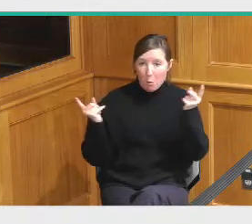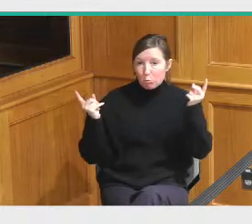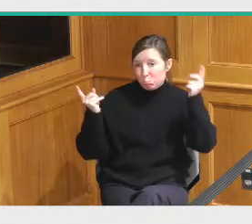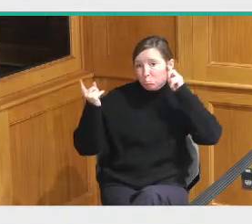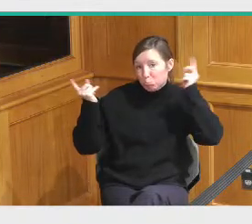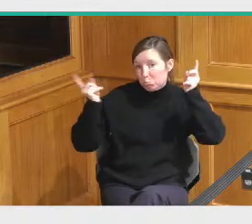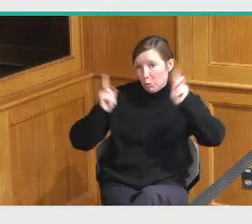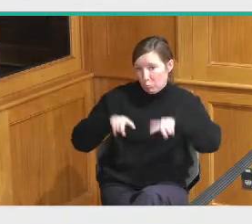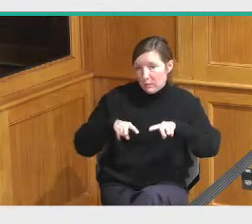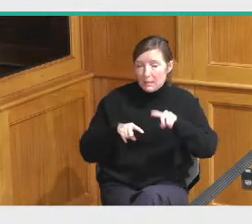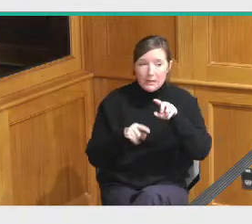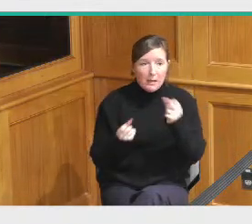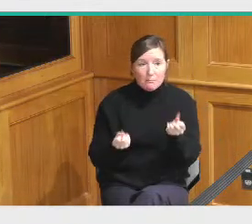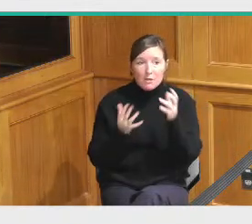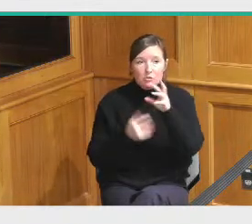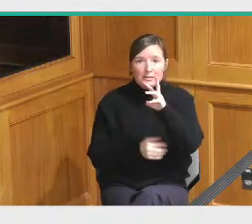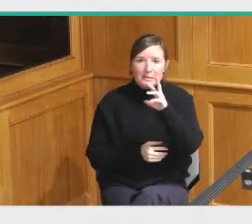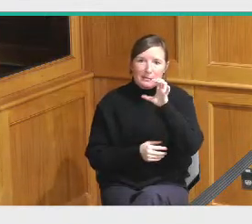to